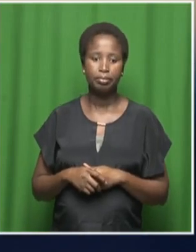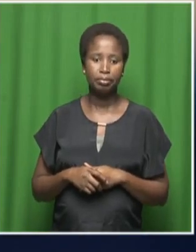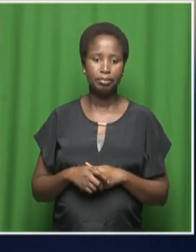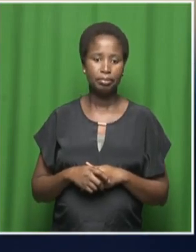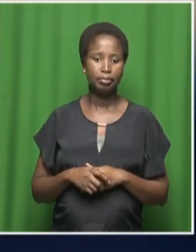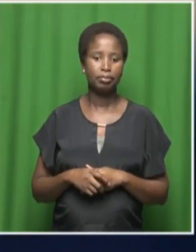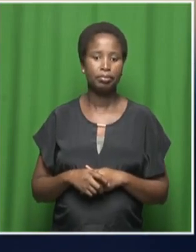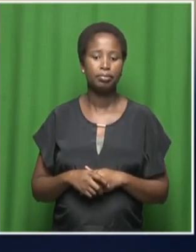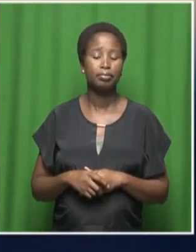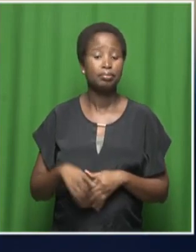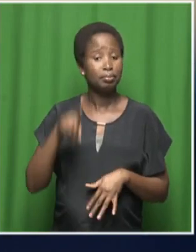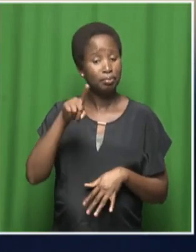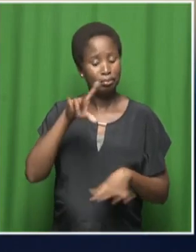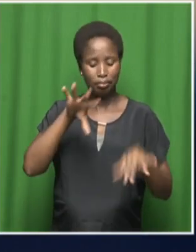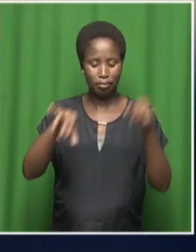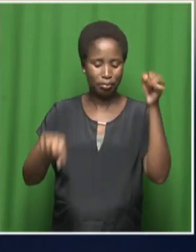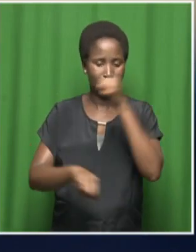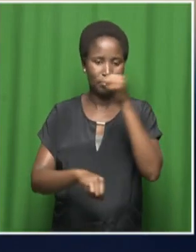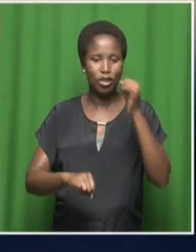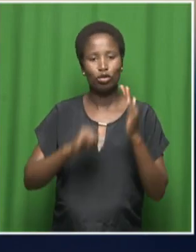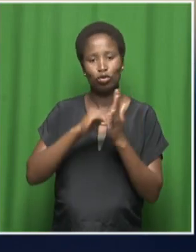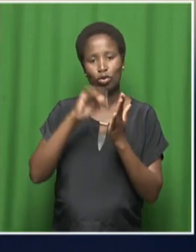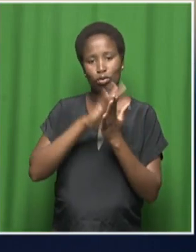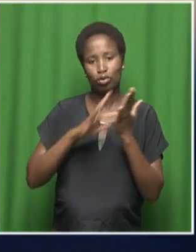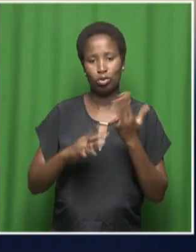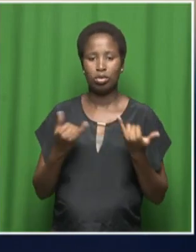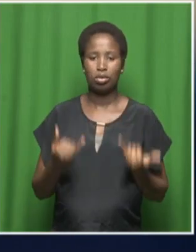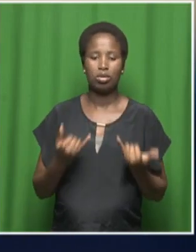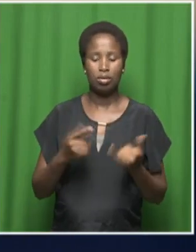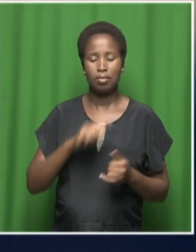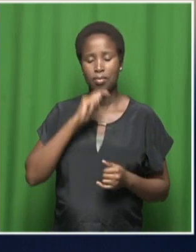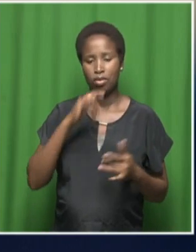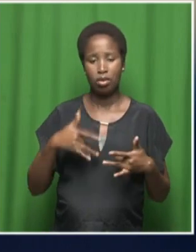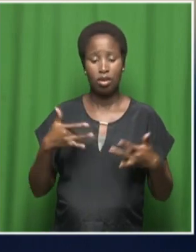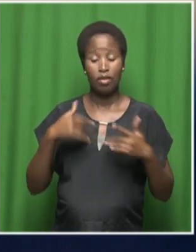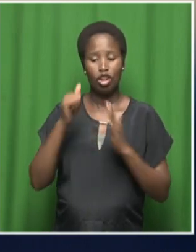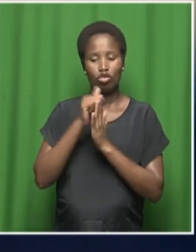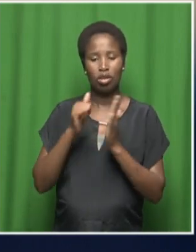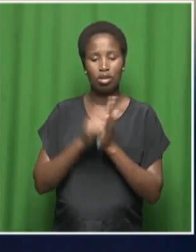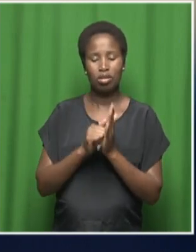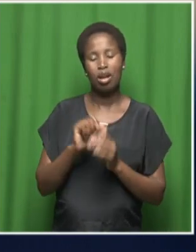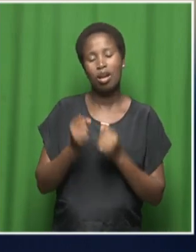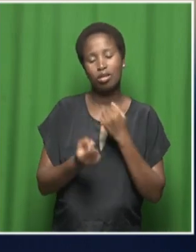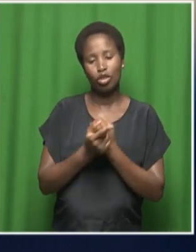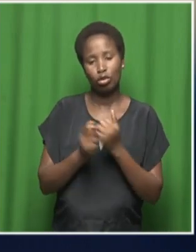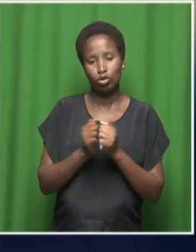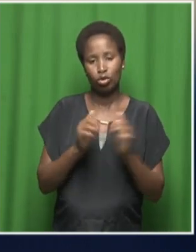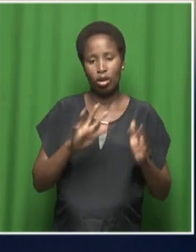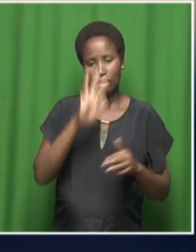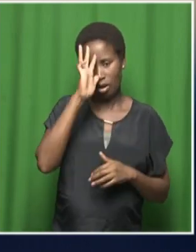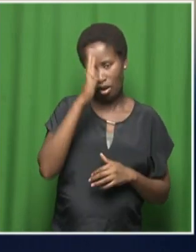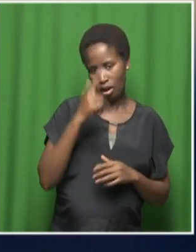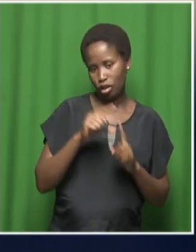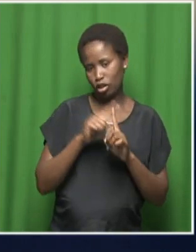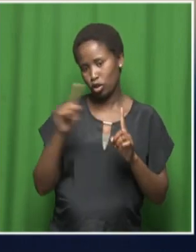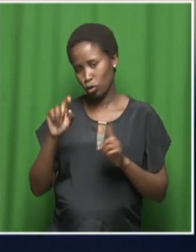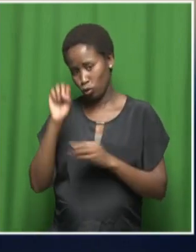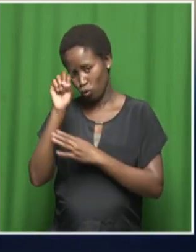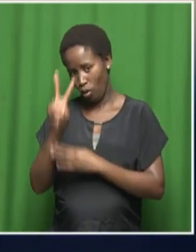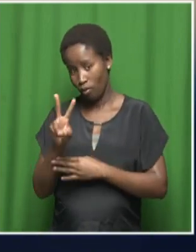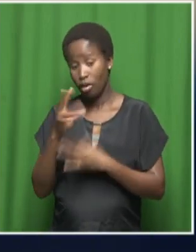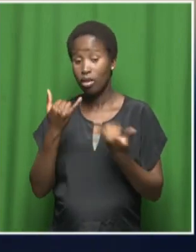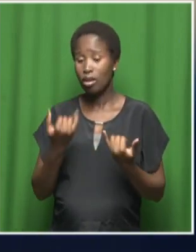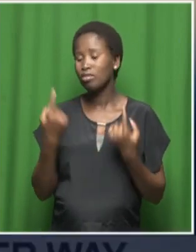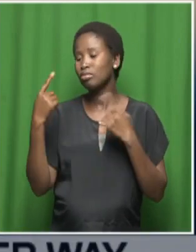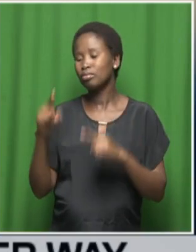And that concludes our news updates here on Morning Live. The agenda will have you covered between 9 and midday. Now, we're going to Cape Town now